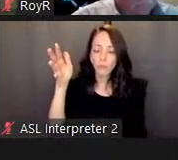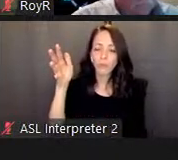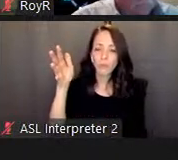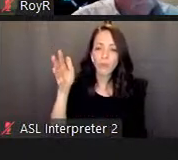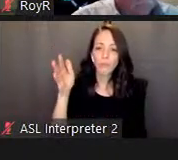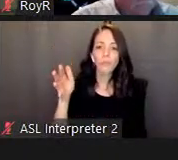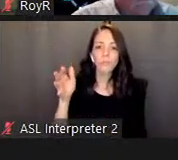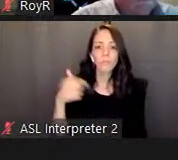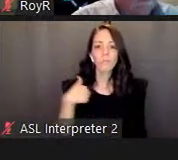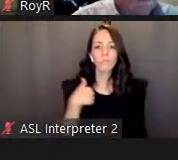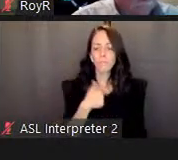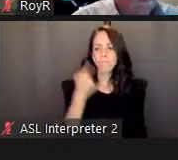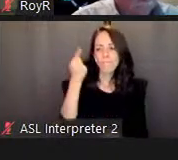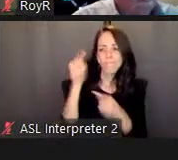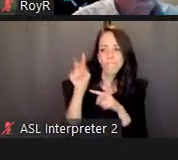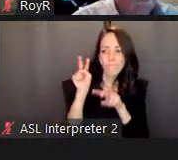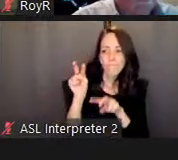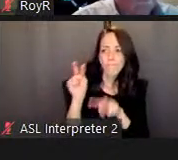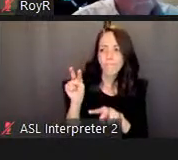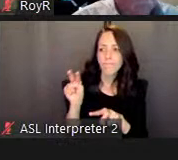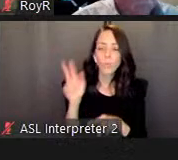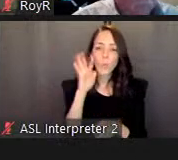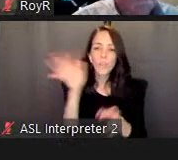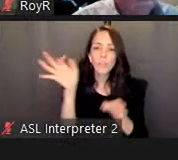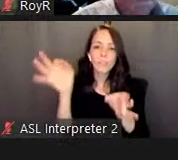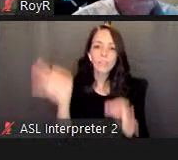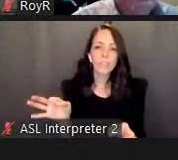our pandemic recovery efforts will be.